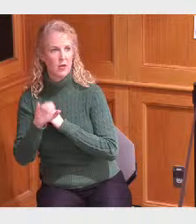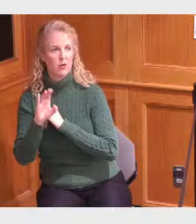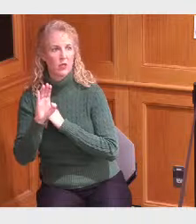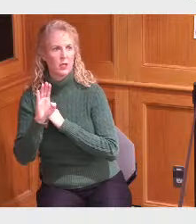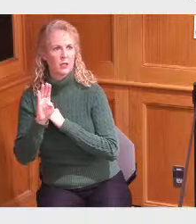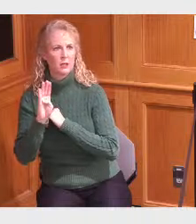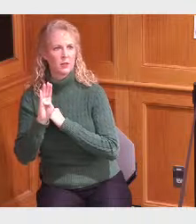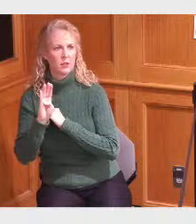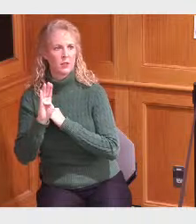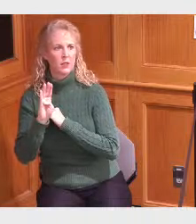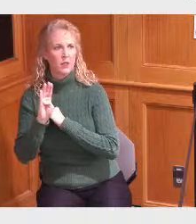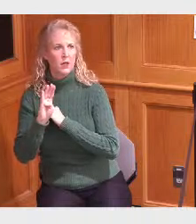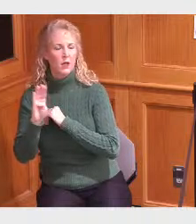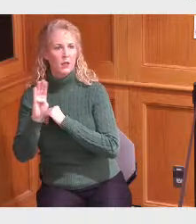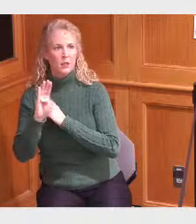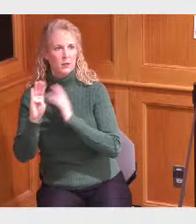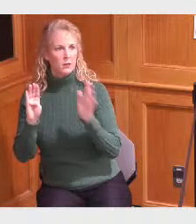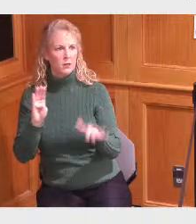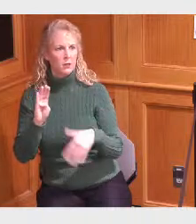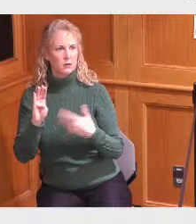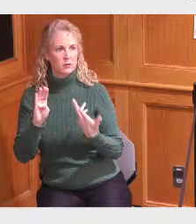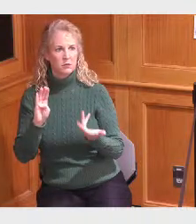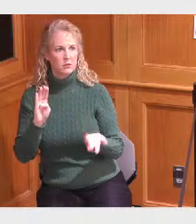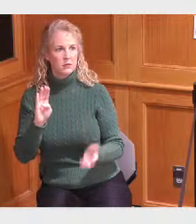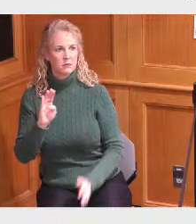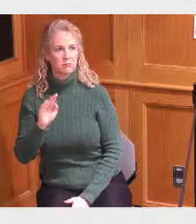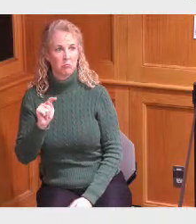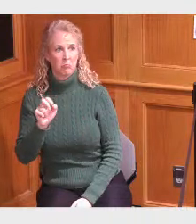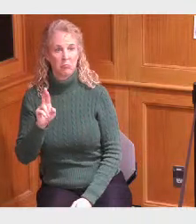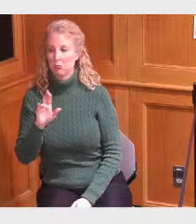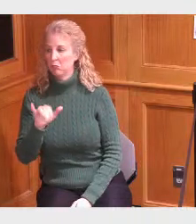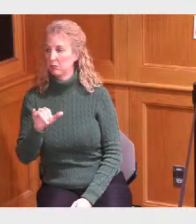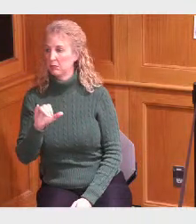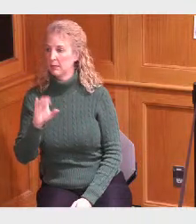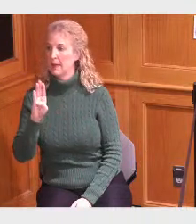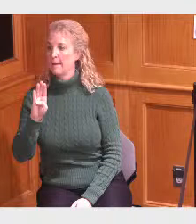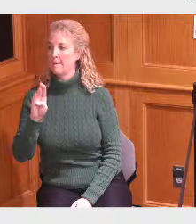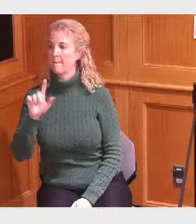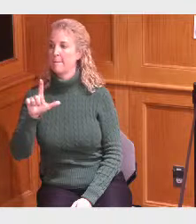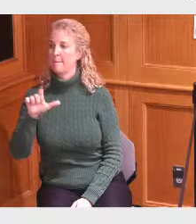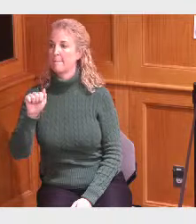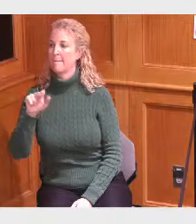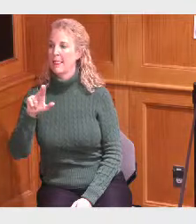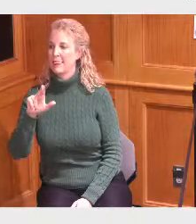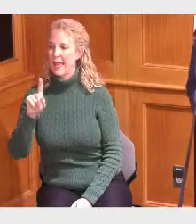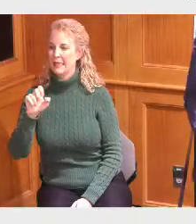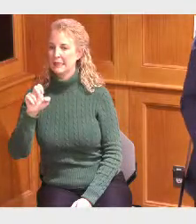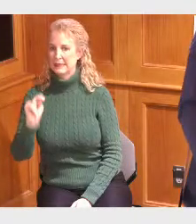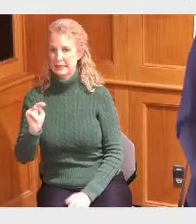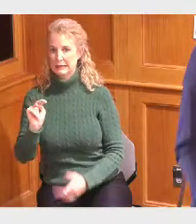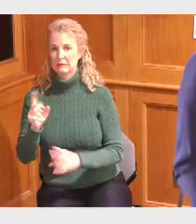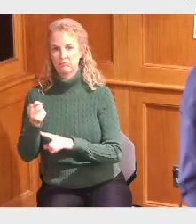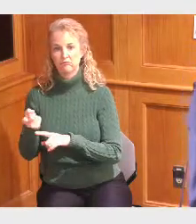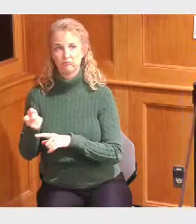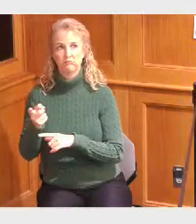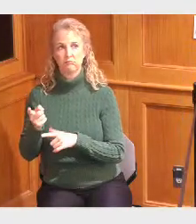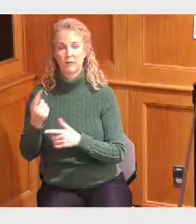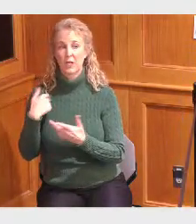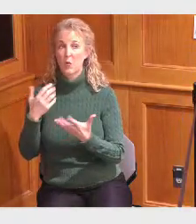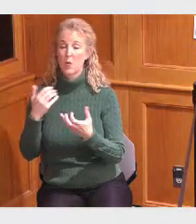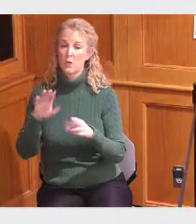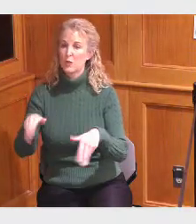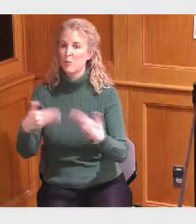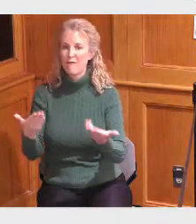is from the Building Owners and Management Association, BOMA. And we meet regularly and ensure that we're providing the right